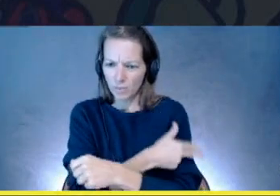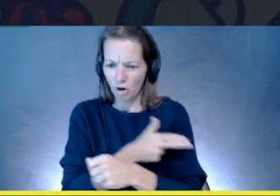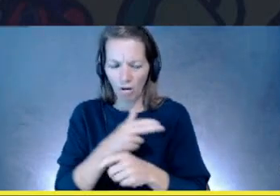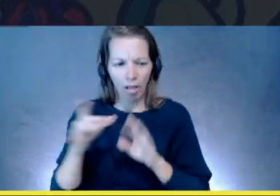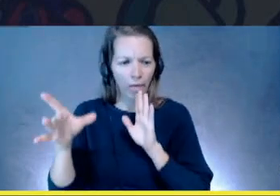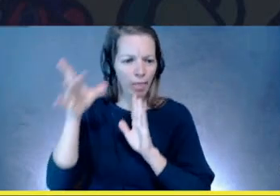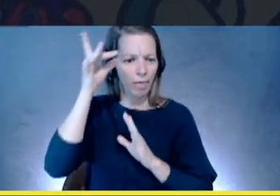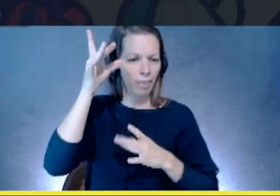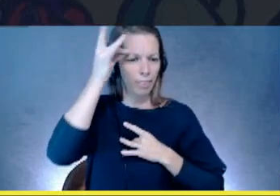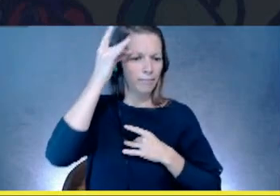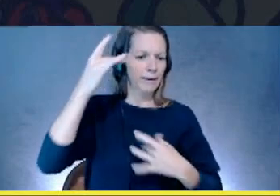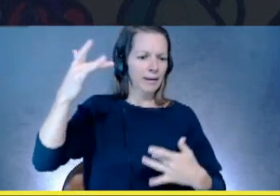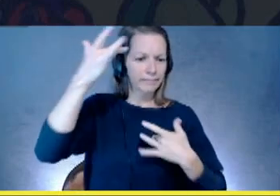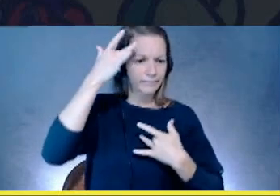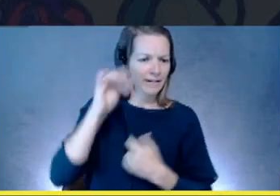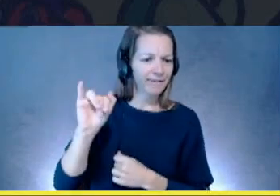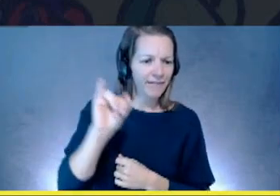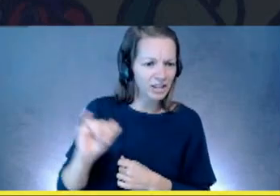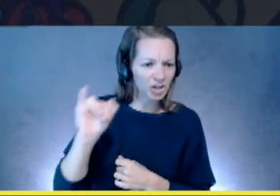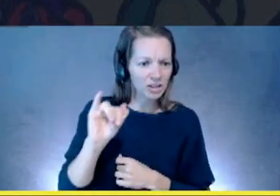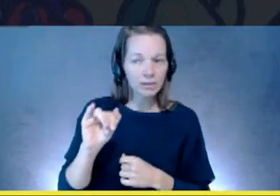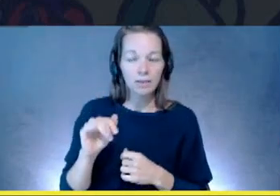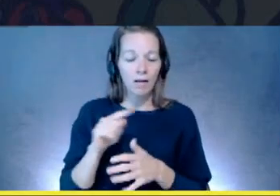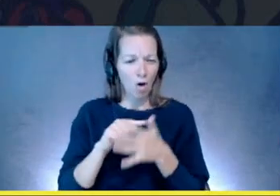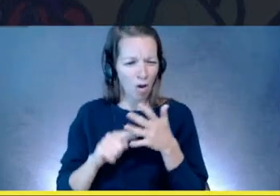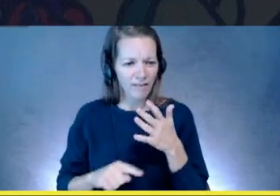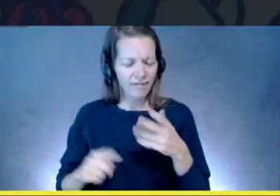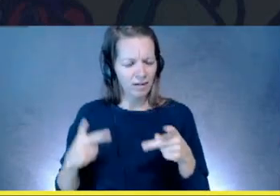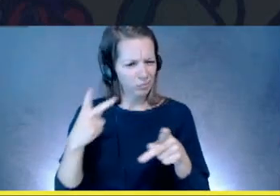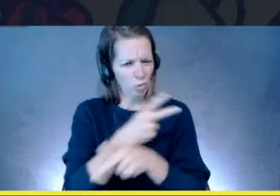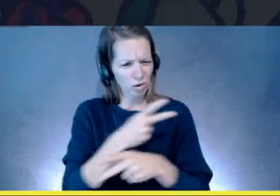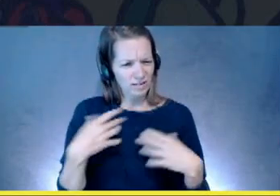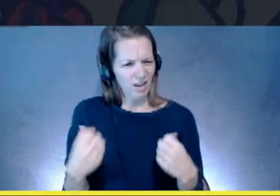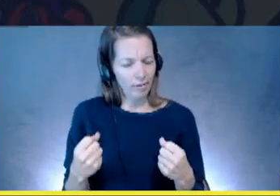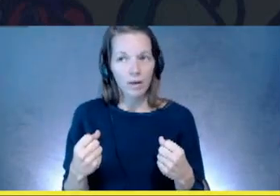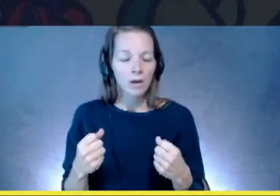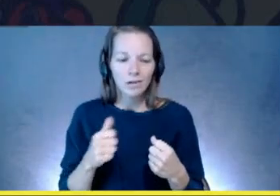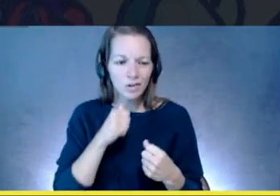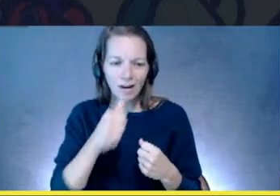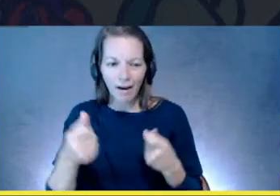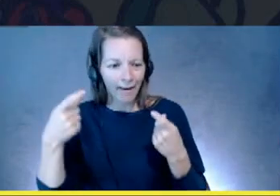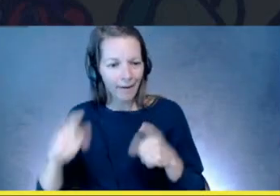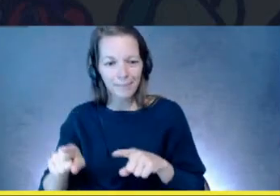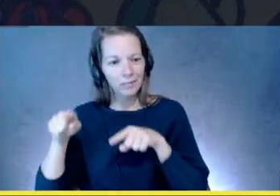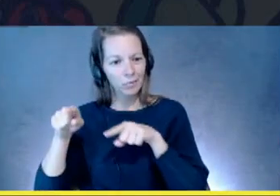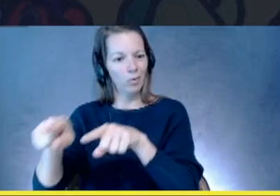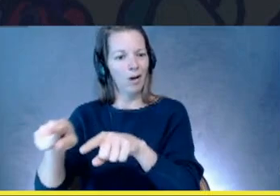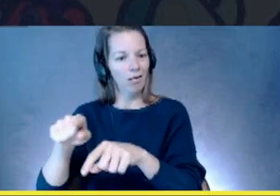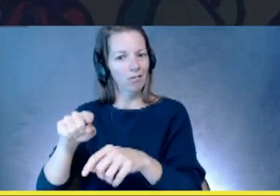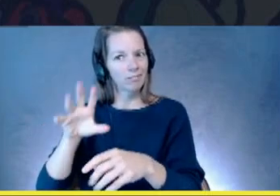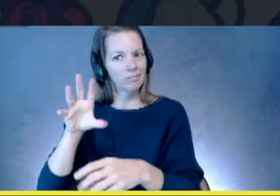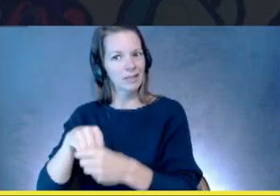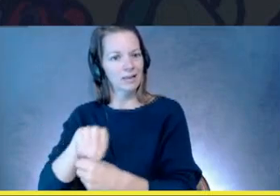all things that aren't supposed to happen while you seek care and while you're the most vulnerable.